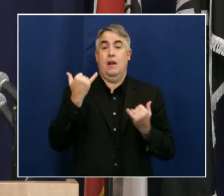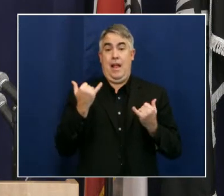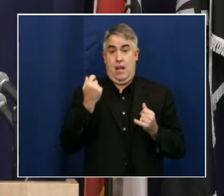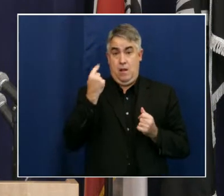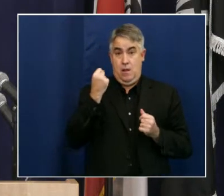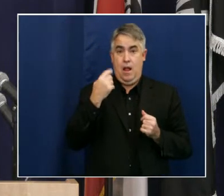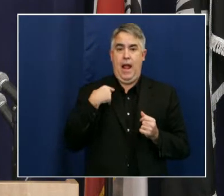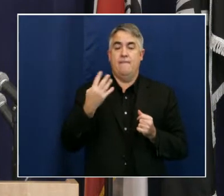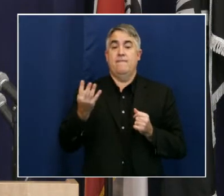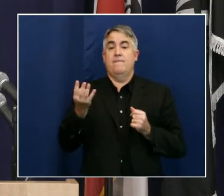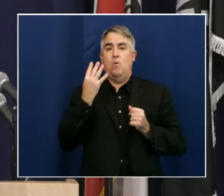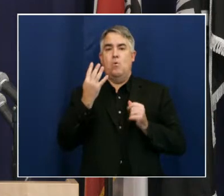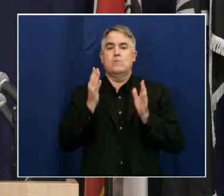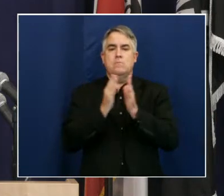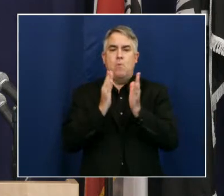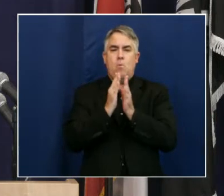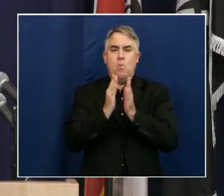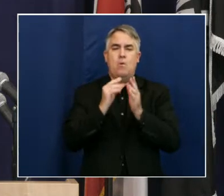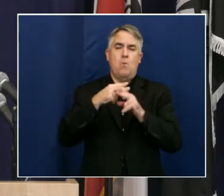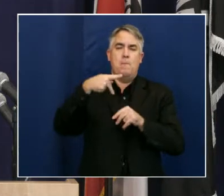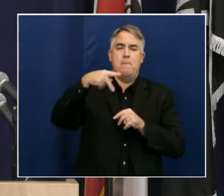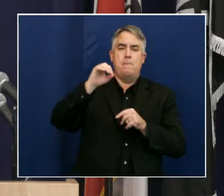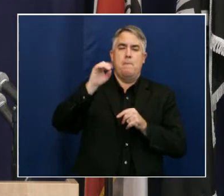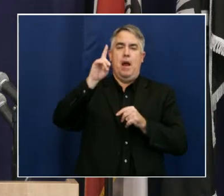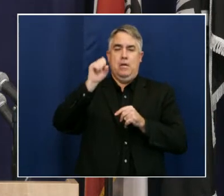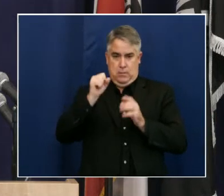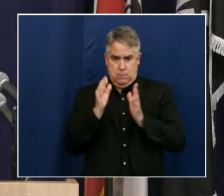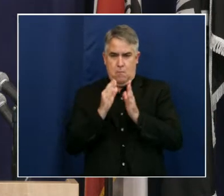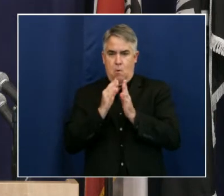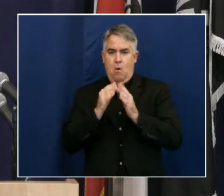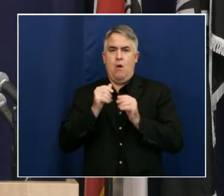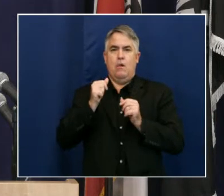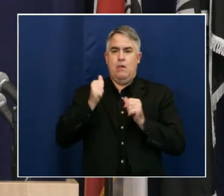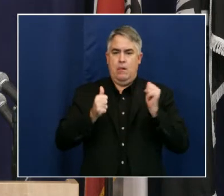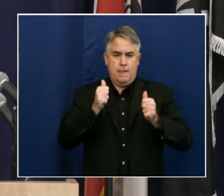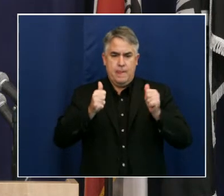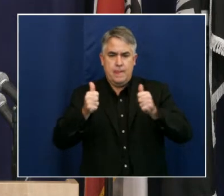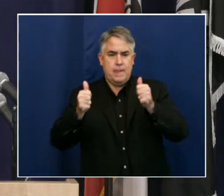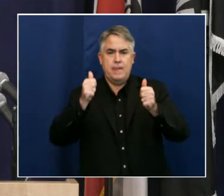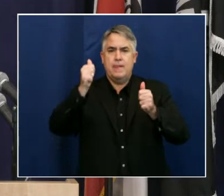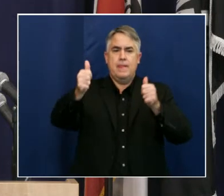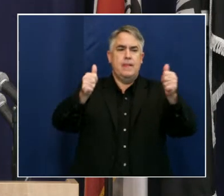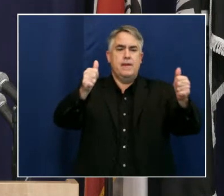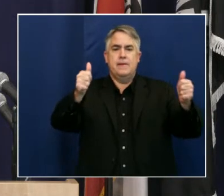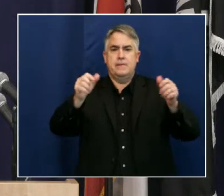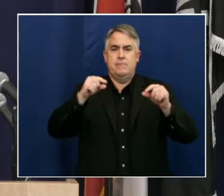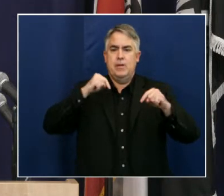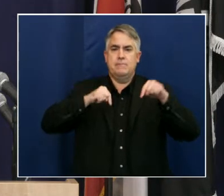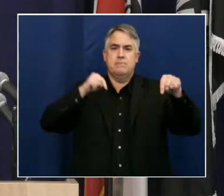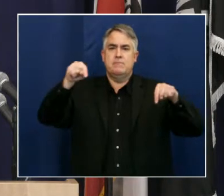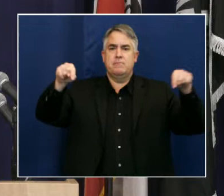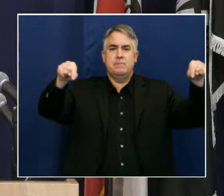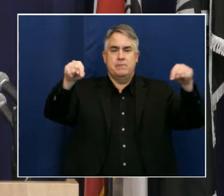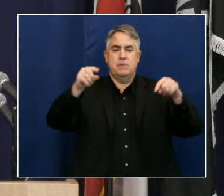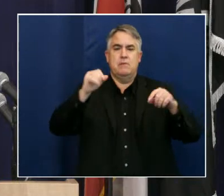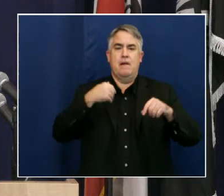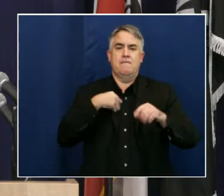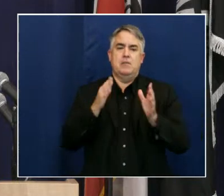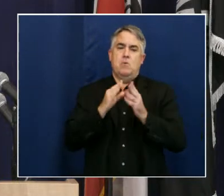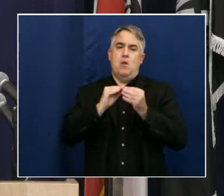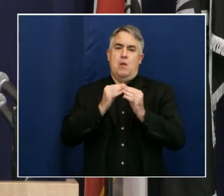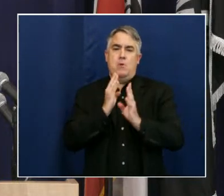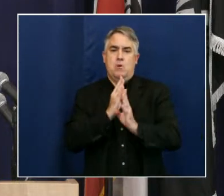pods, points of distribution centers. These are placed throughout our county consistent with our Healthy Places Index, and these are